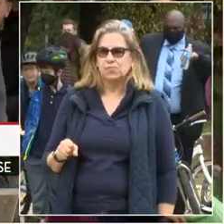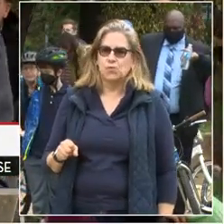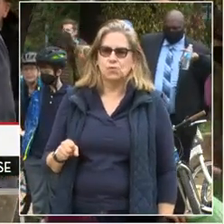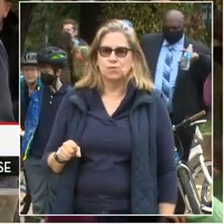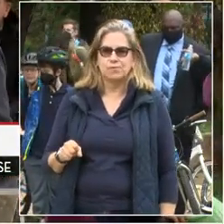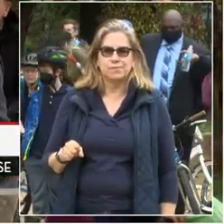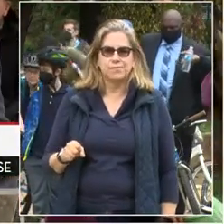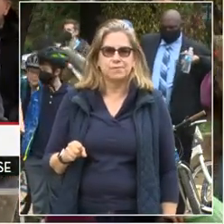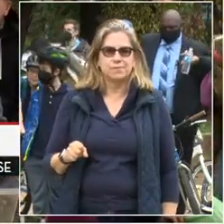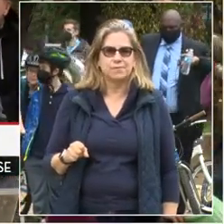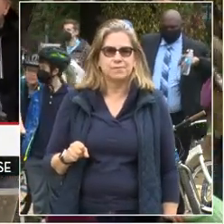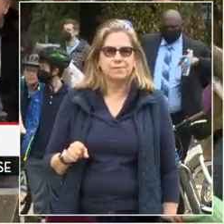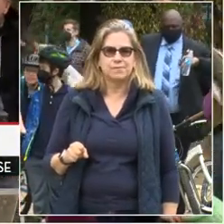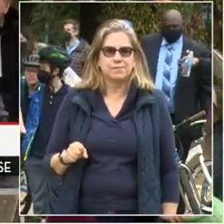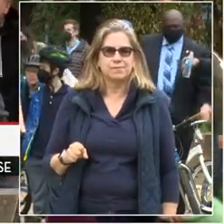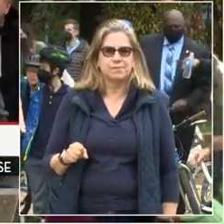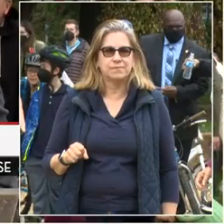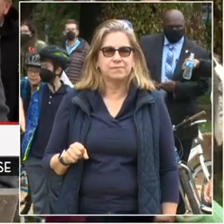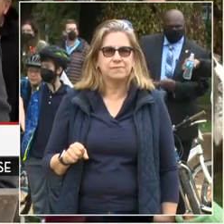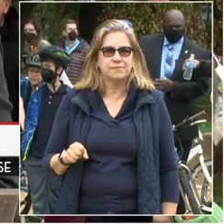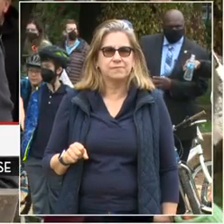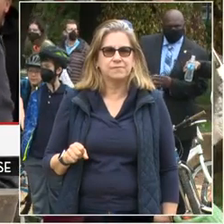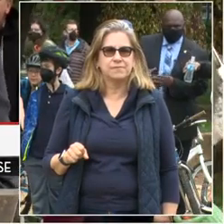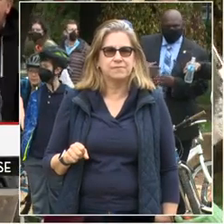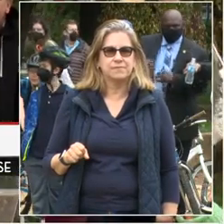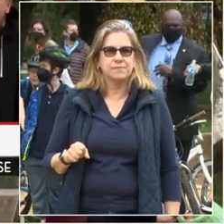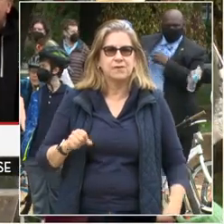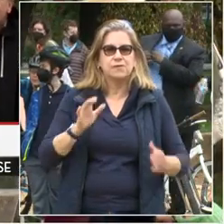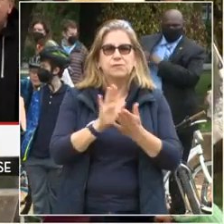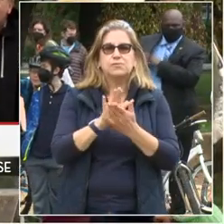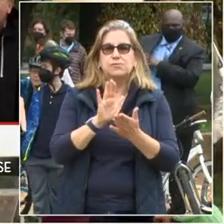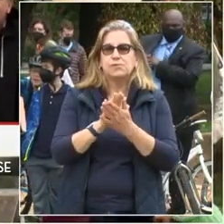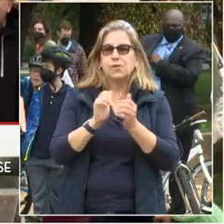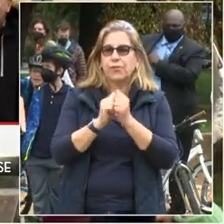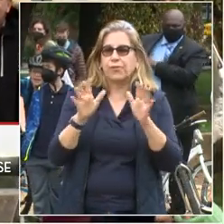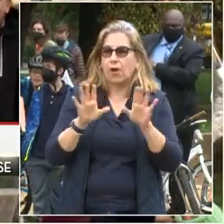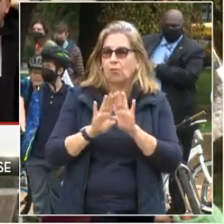about School Without Walls High School? Corey, you can make all the noise for us.